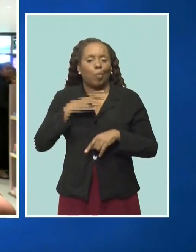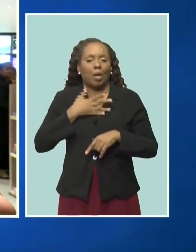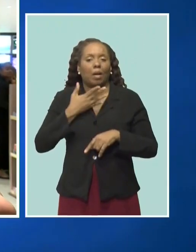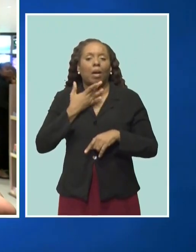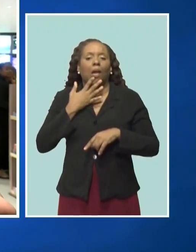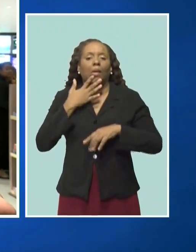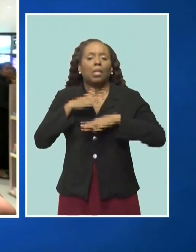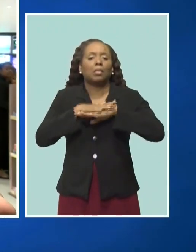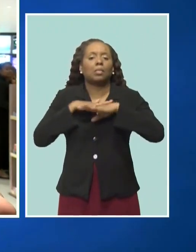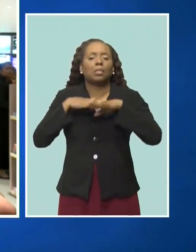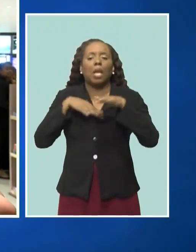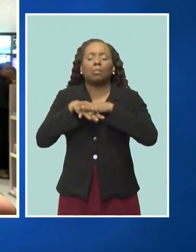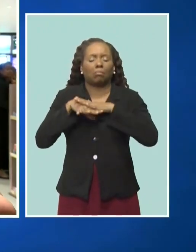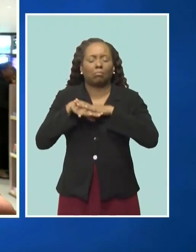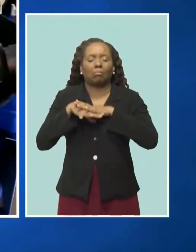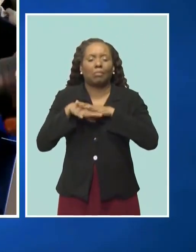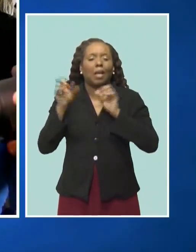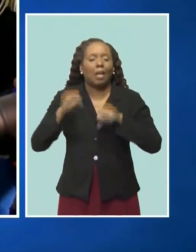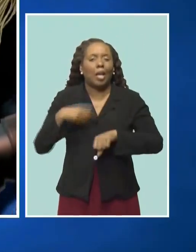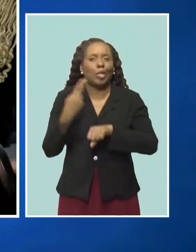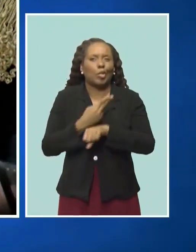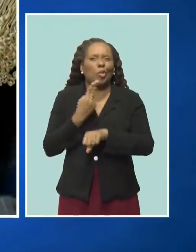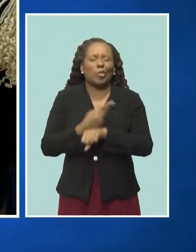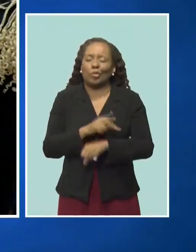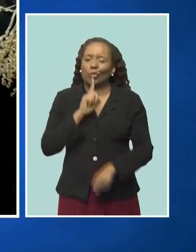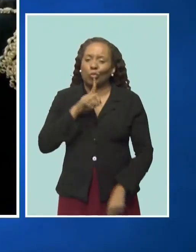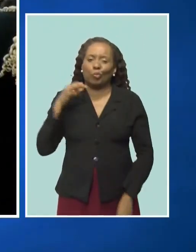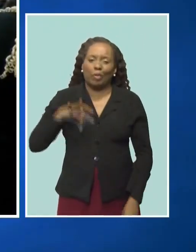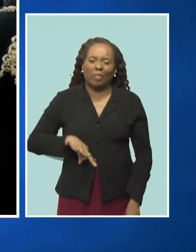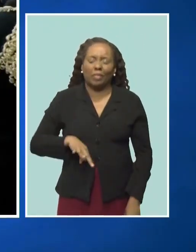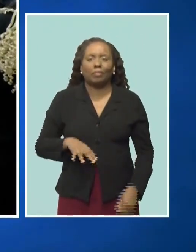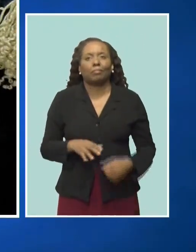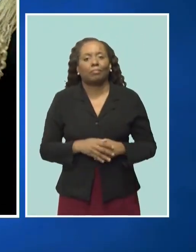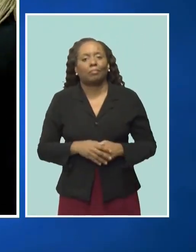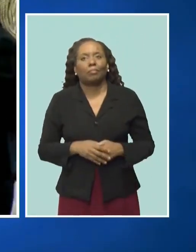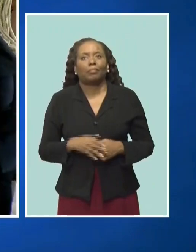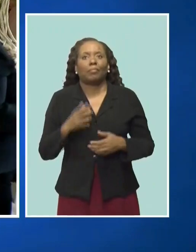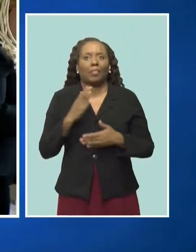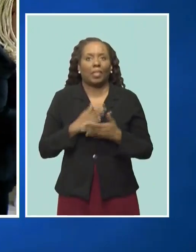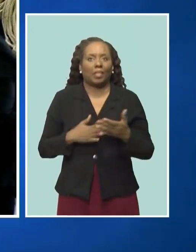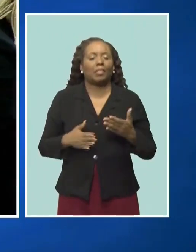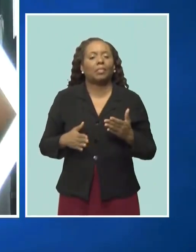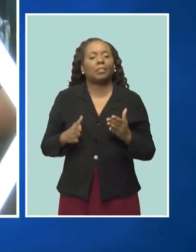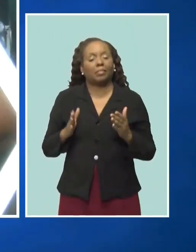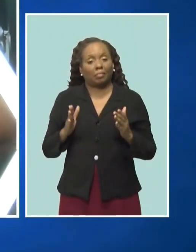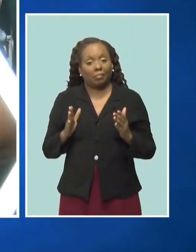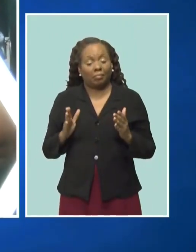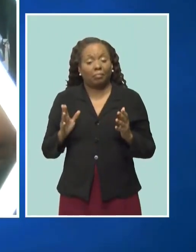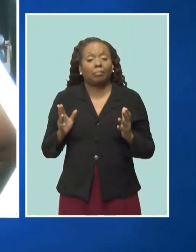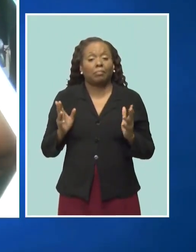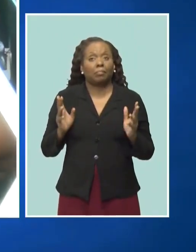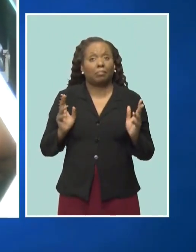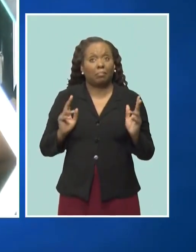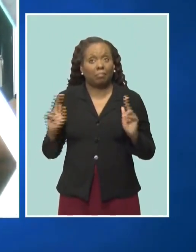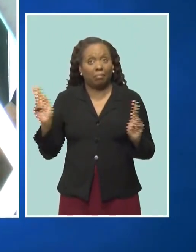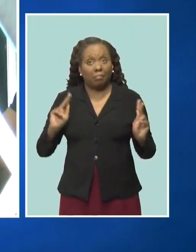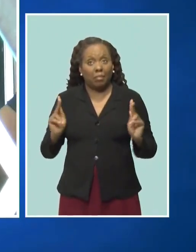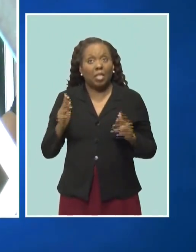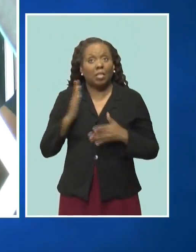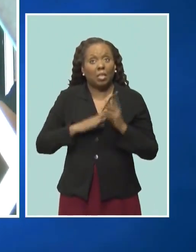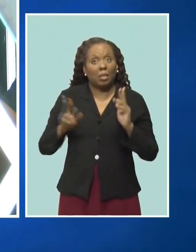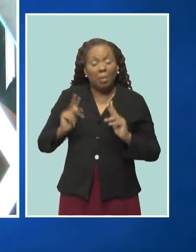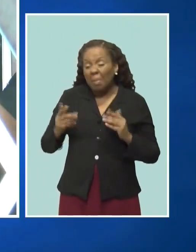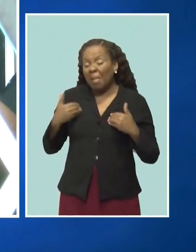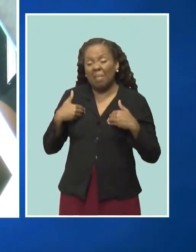would definitely benefit from. Some of the customers have makeup applied by Fenty Beauty trained makeup artists and give the launch